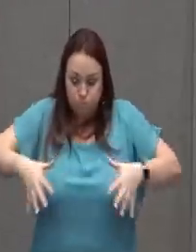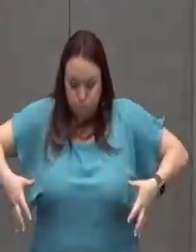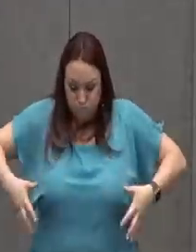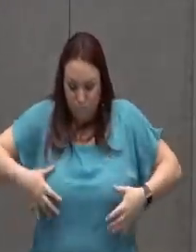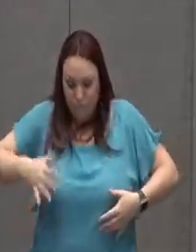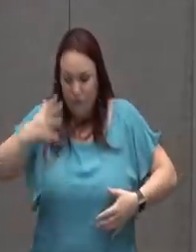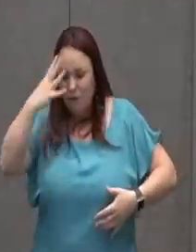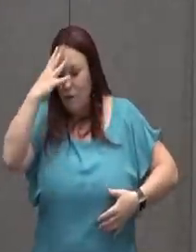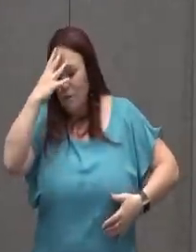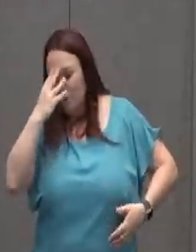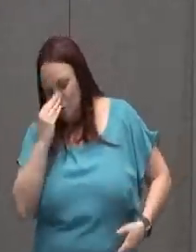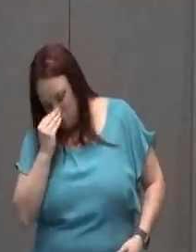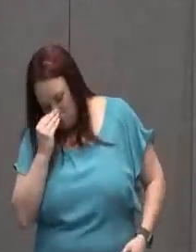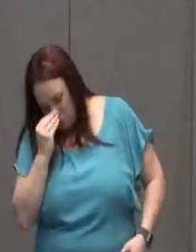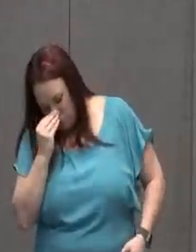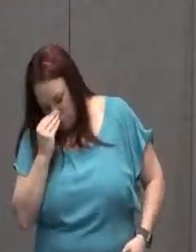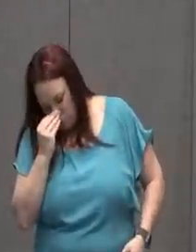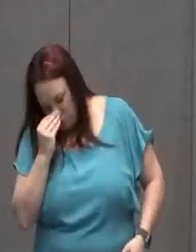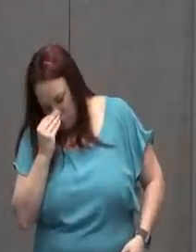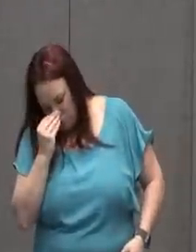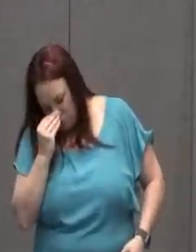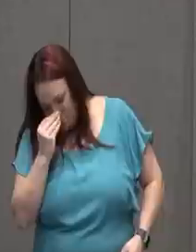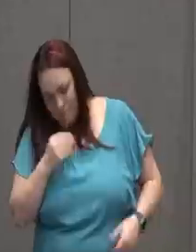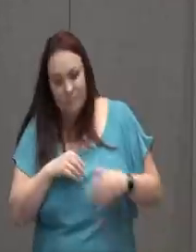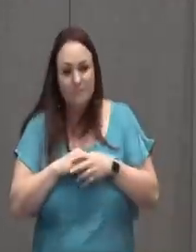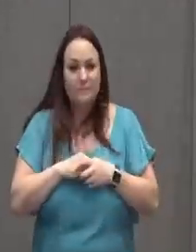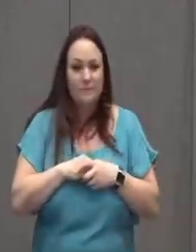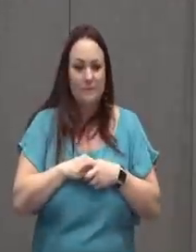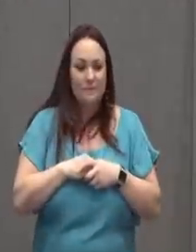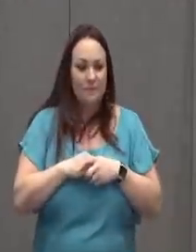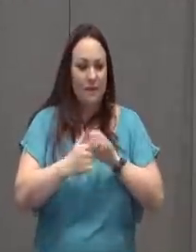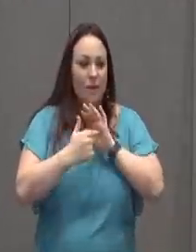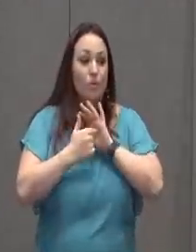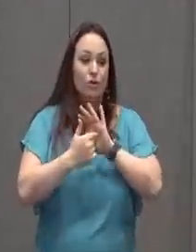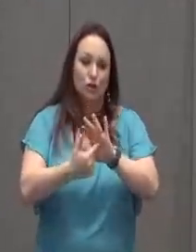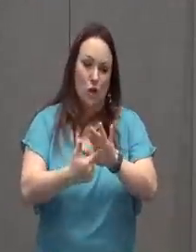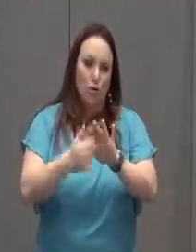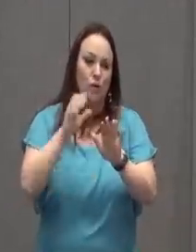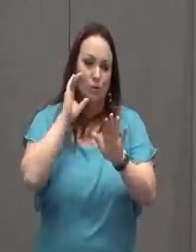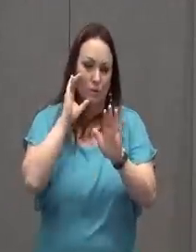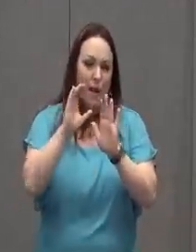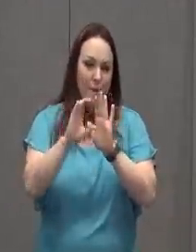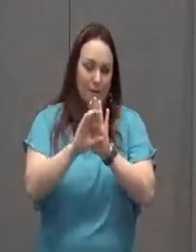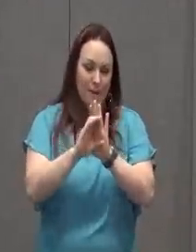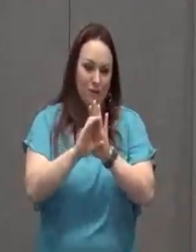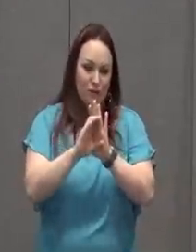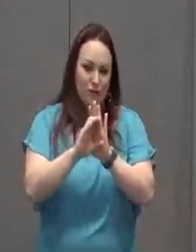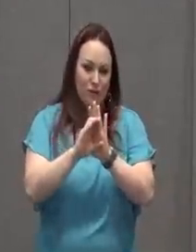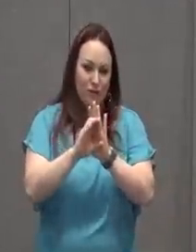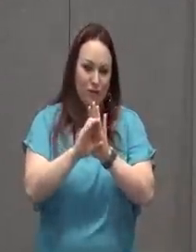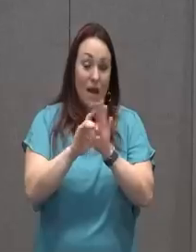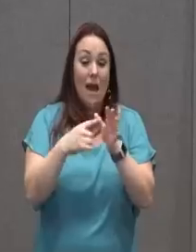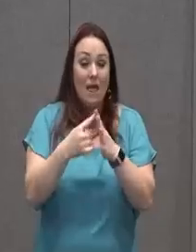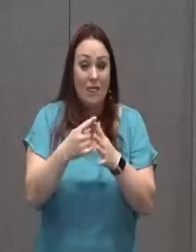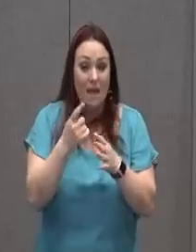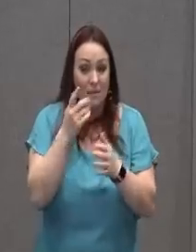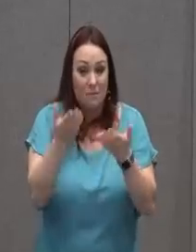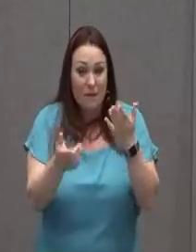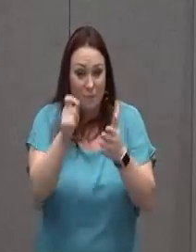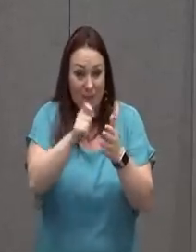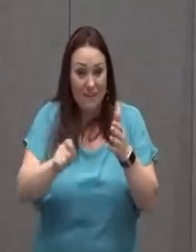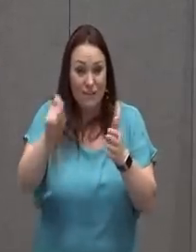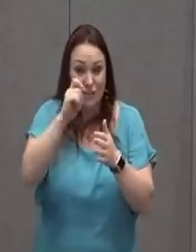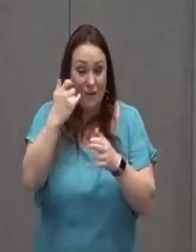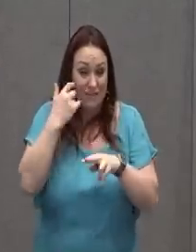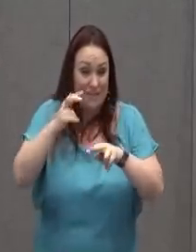asleep. Uh-oh. All right, I'm going to show you the illustration, Miss Garcia, and maybe we can circle whether it